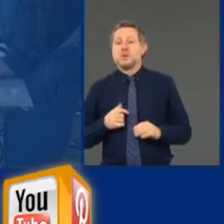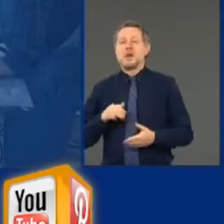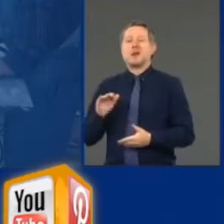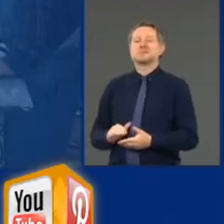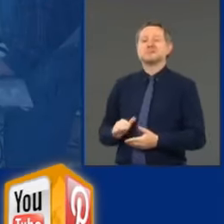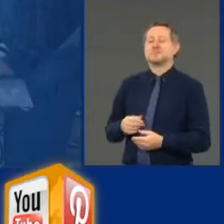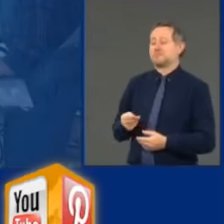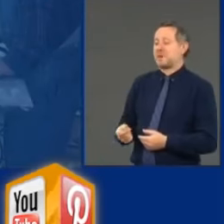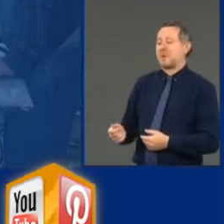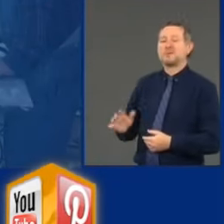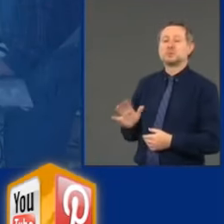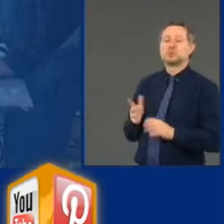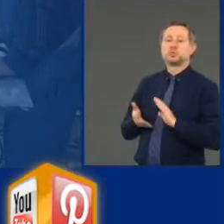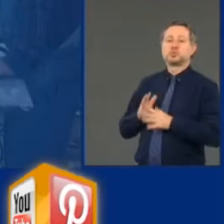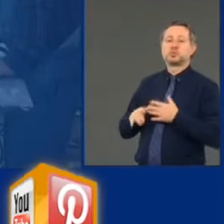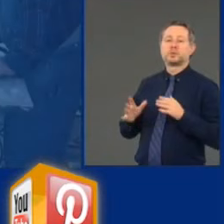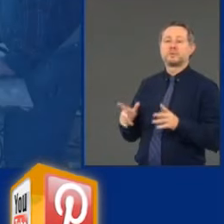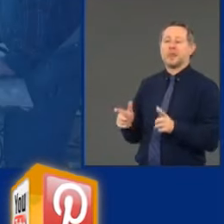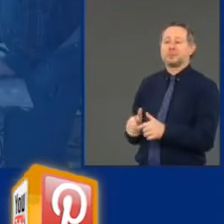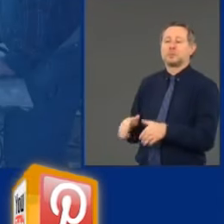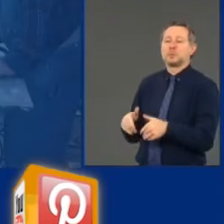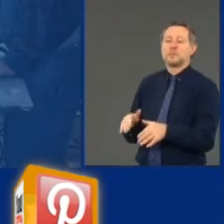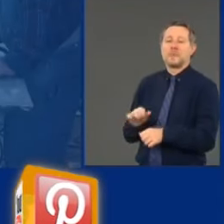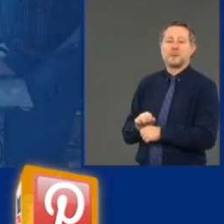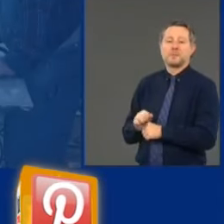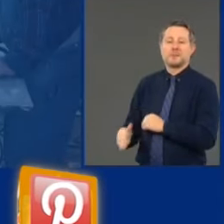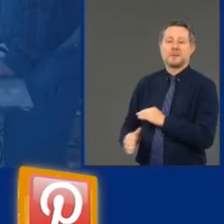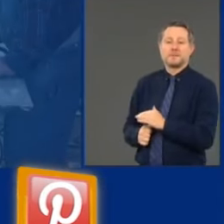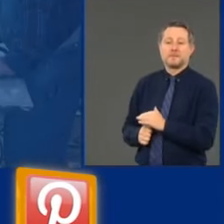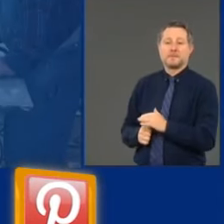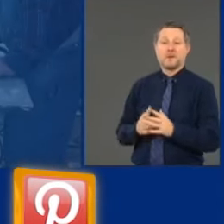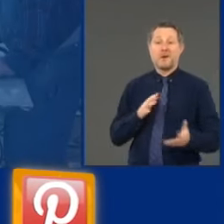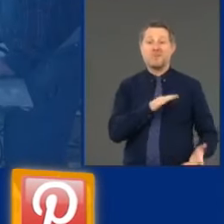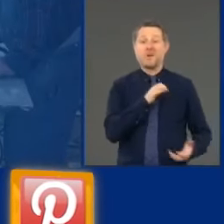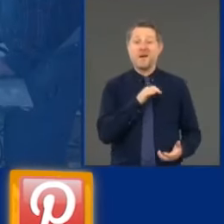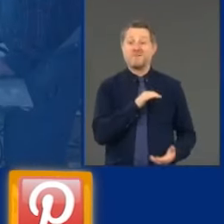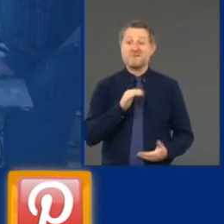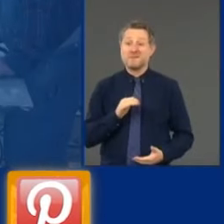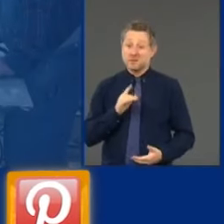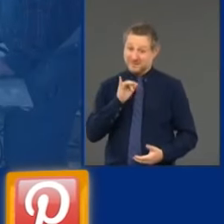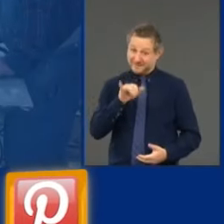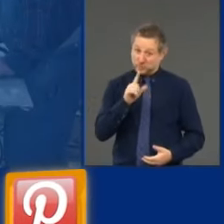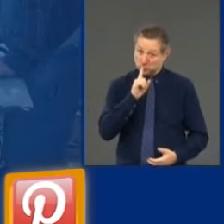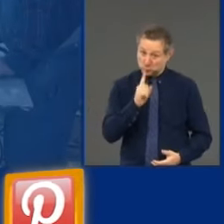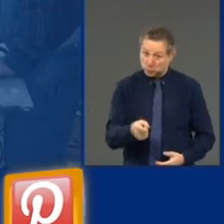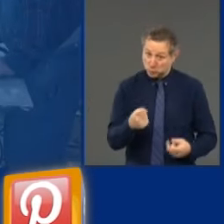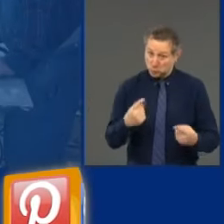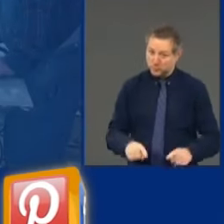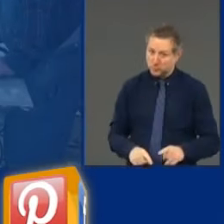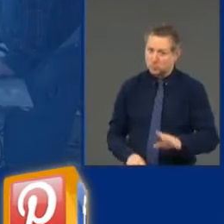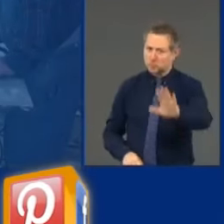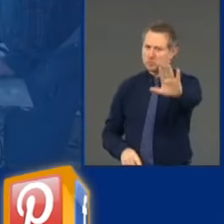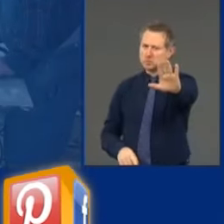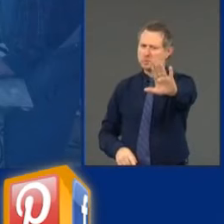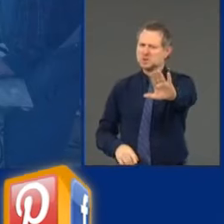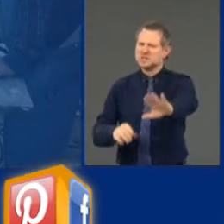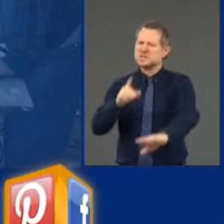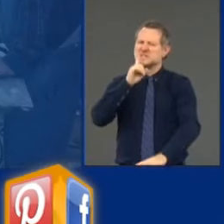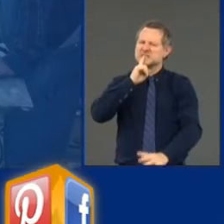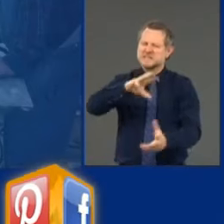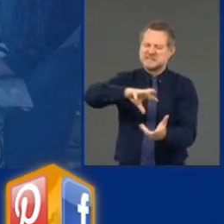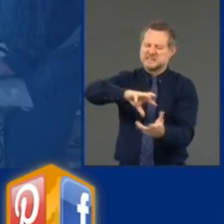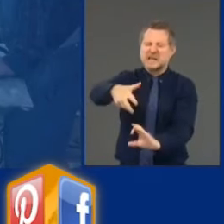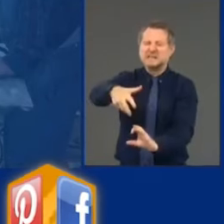employees. It would be such a scandal if corporations now